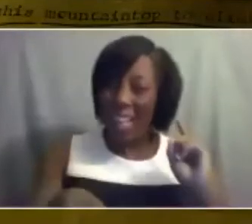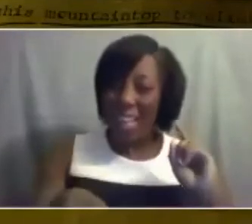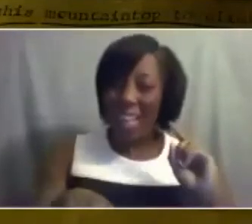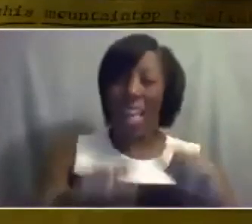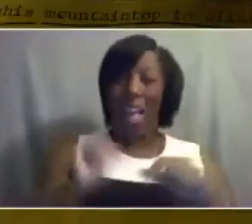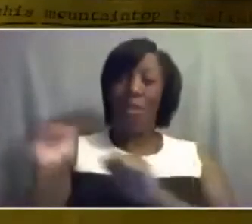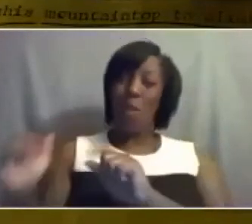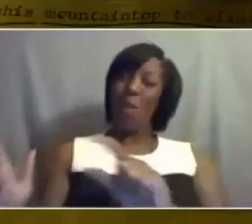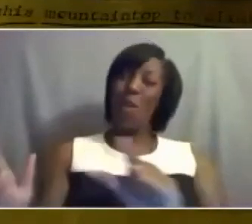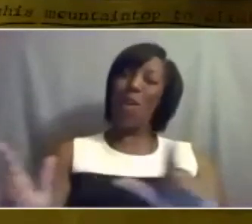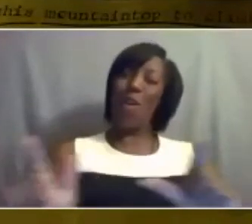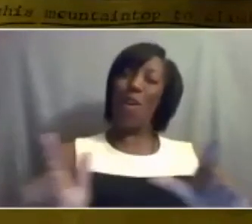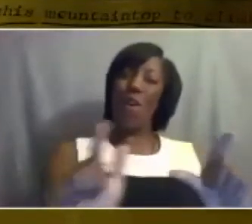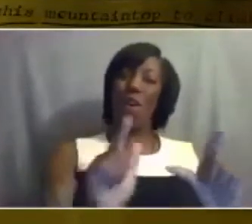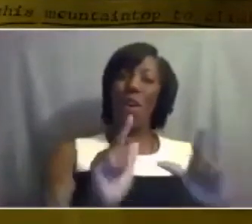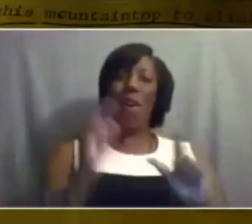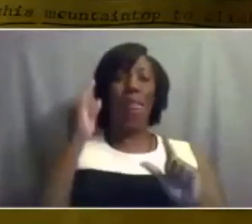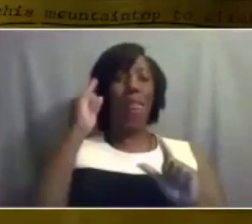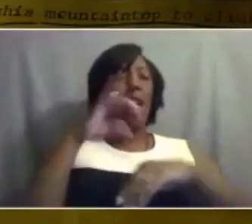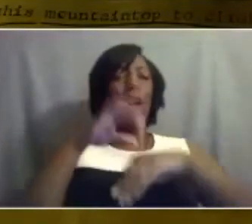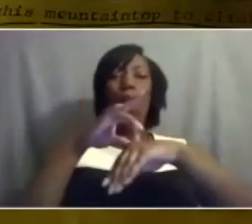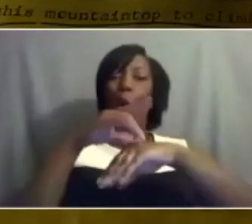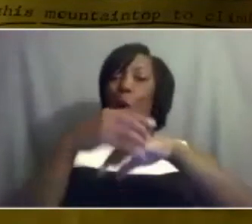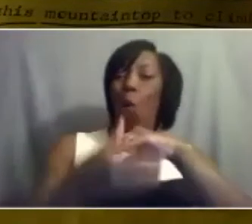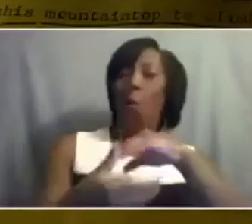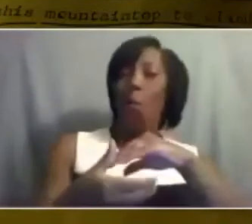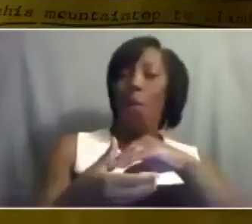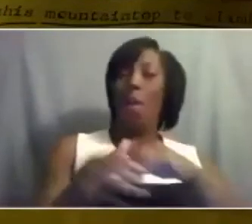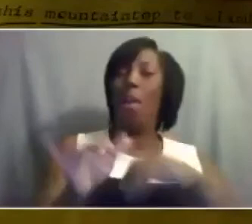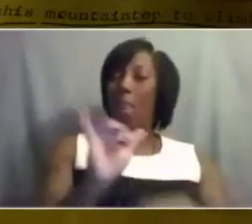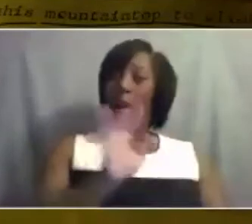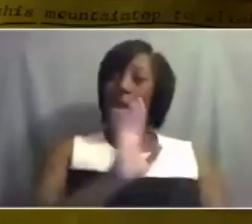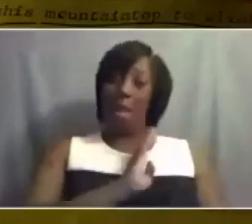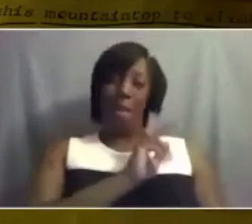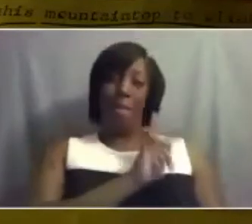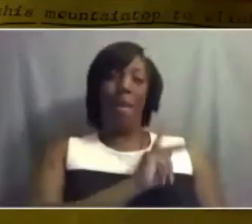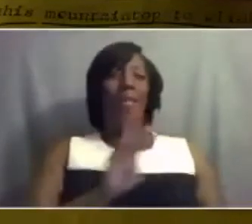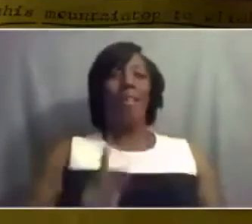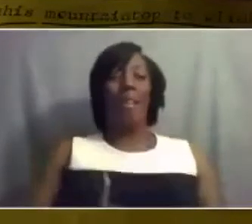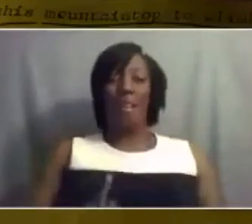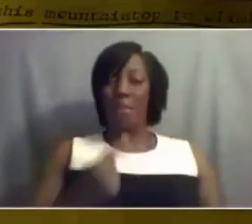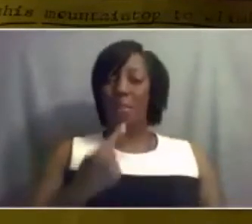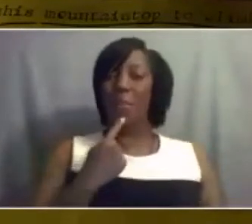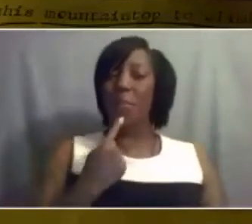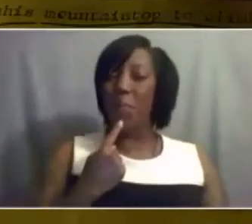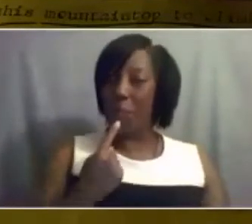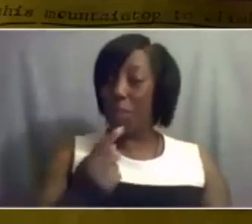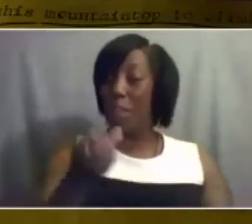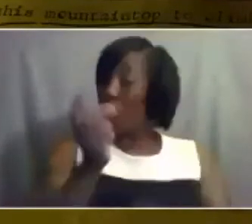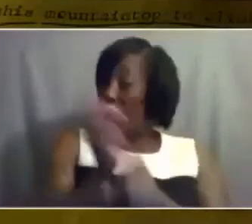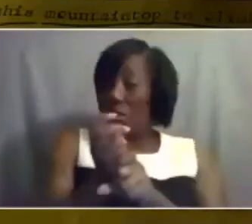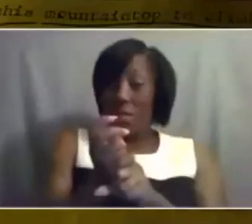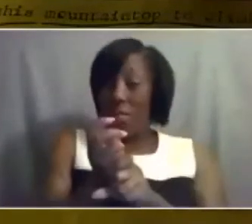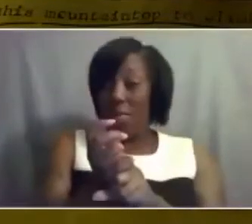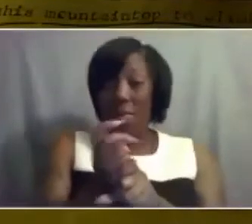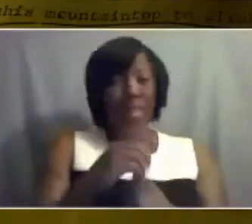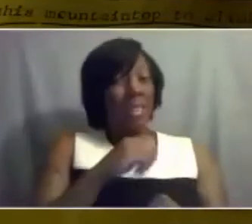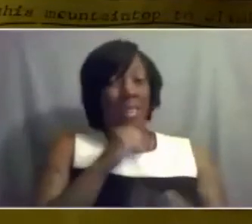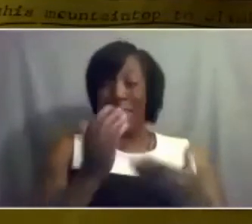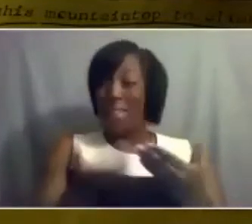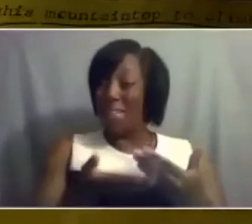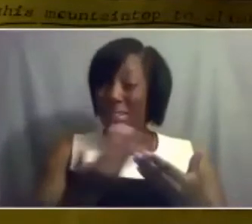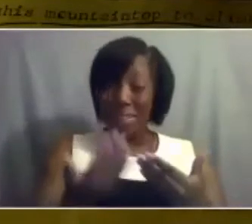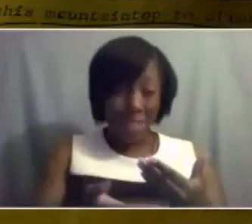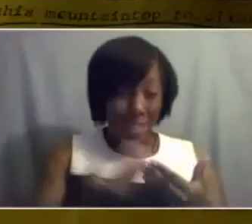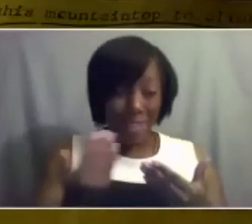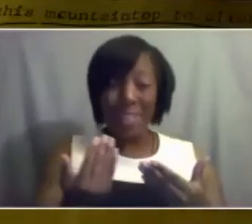the global way that Dr. King was suggesting. And that's hard, and it's not something we've been good at, and it's the